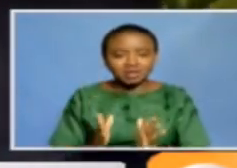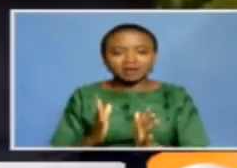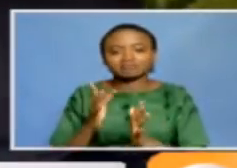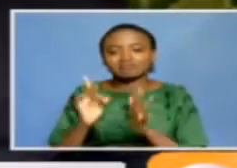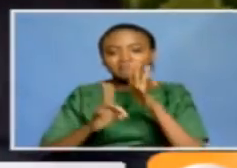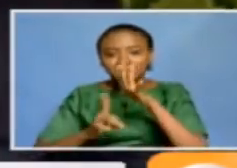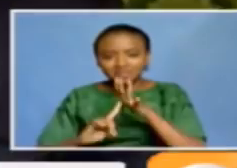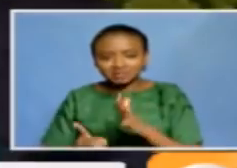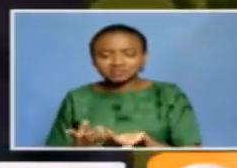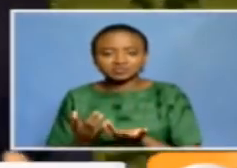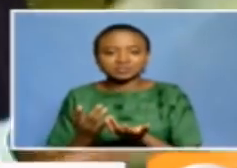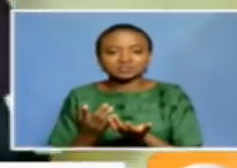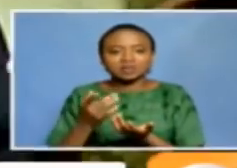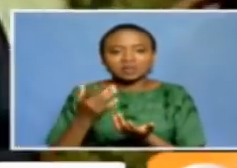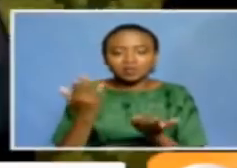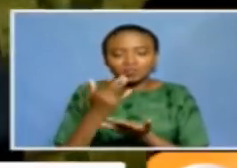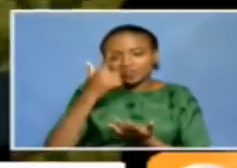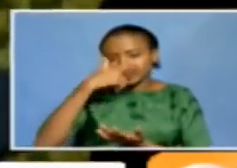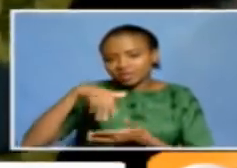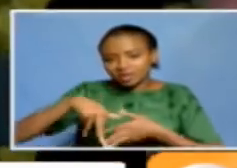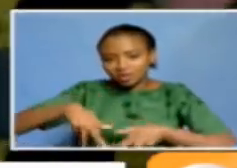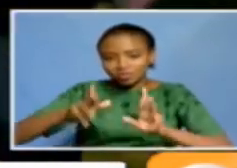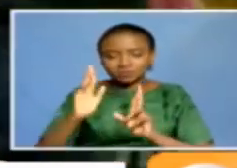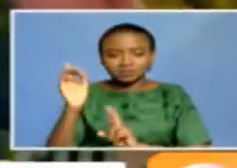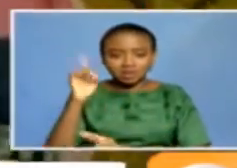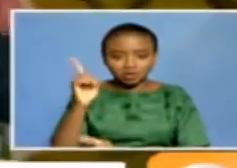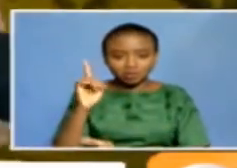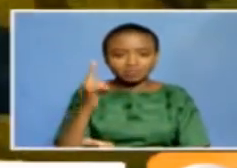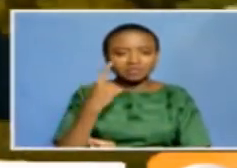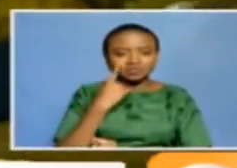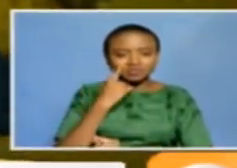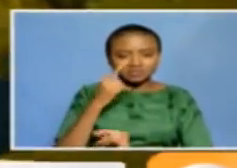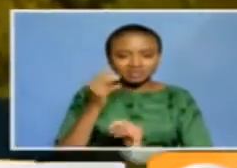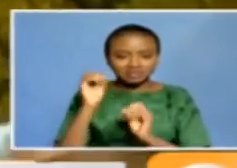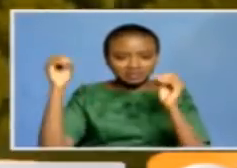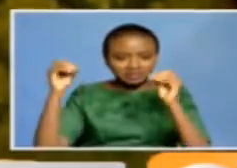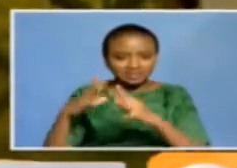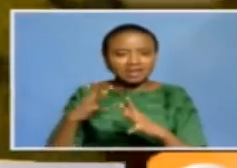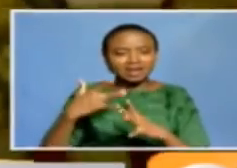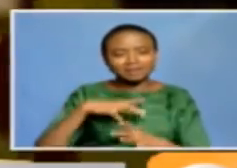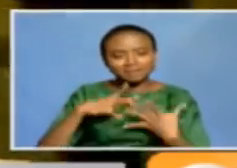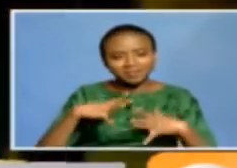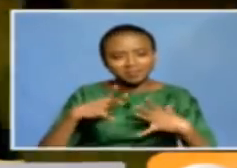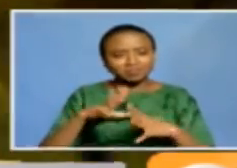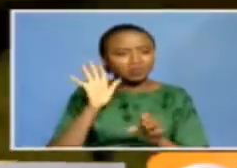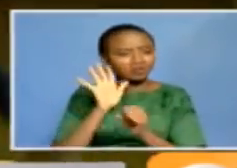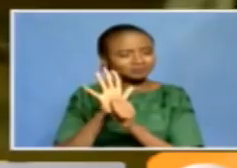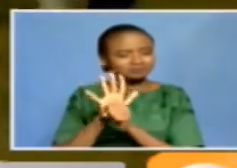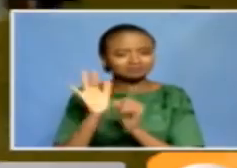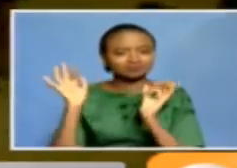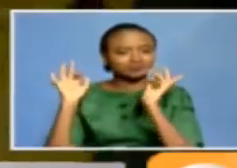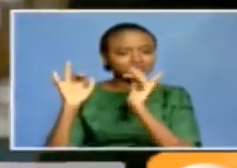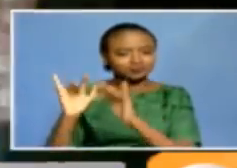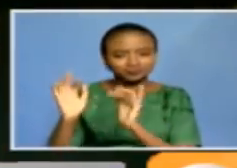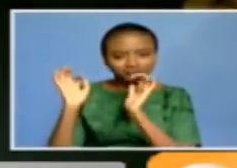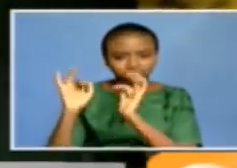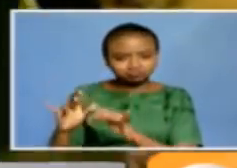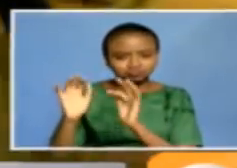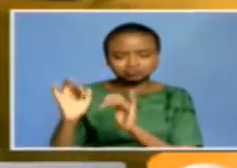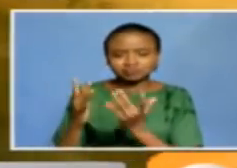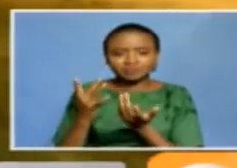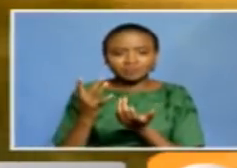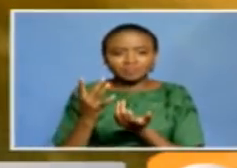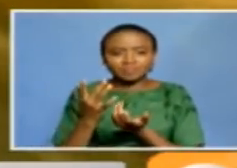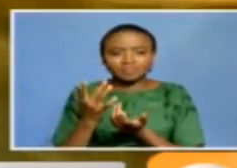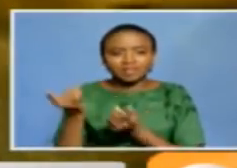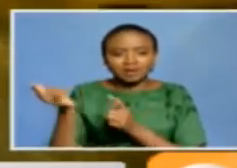in Thika Road here in Nairobi. Of course, as you can see, just to the other side, there is a lot of people who are just streaming in